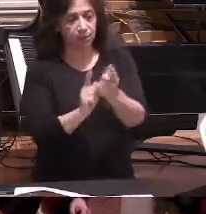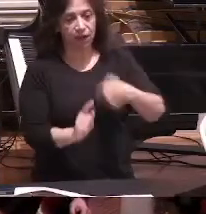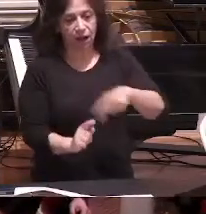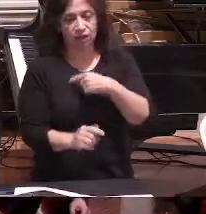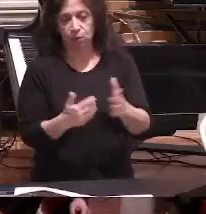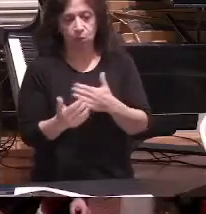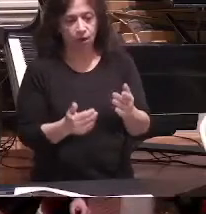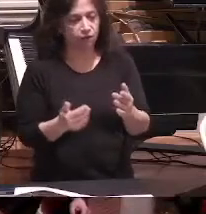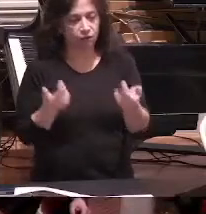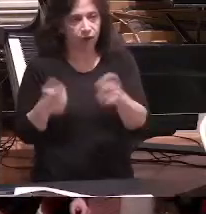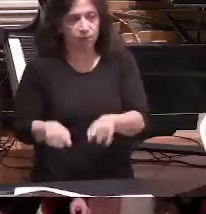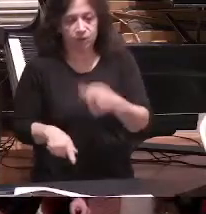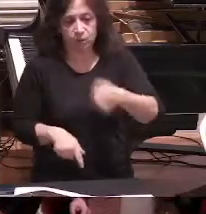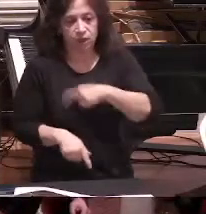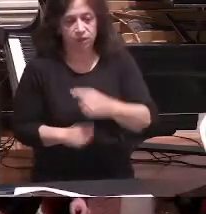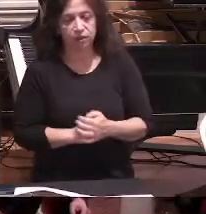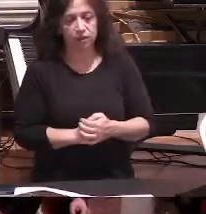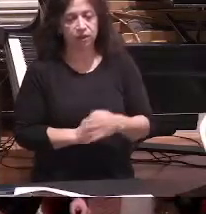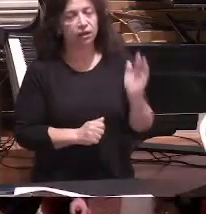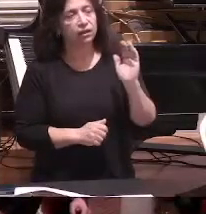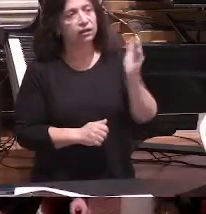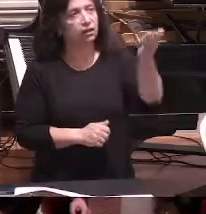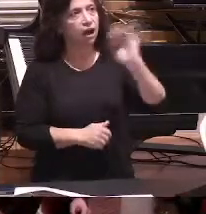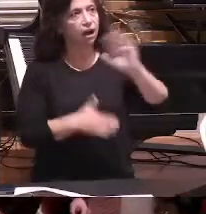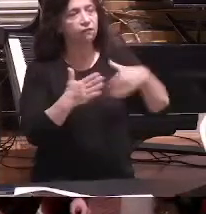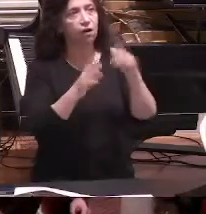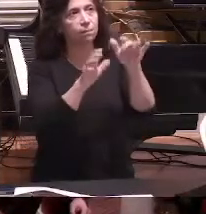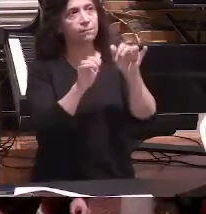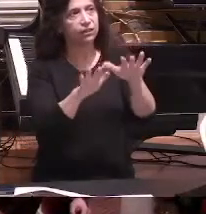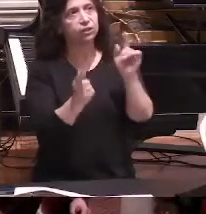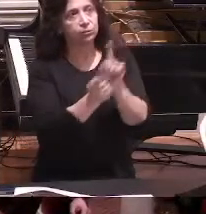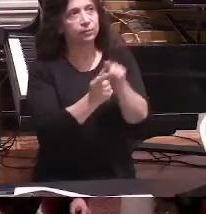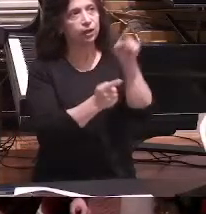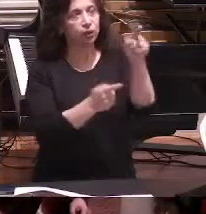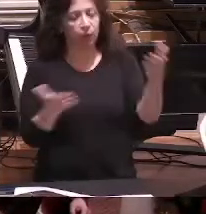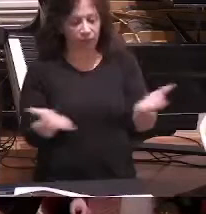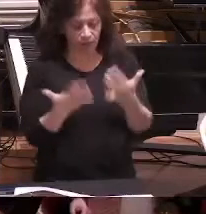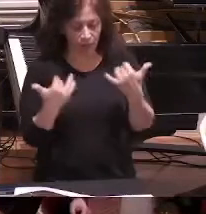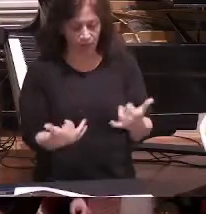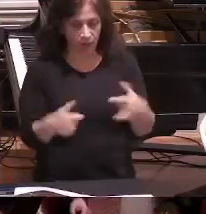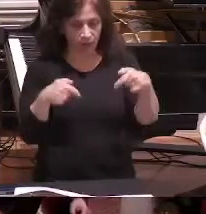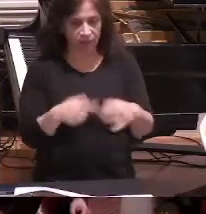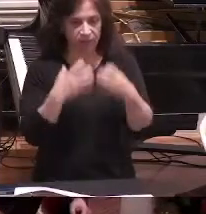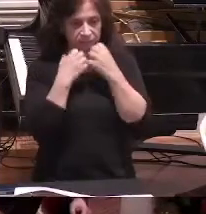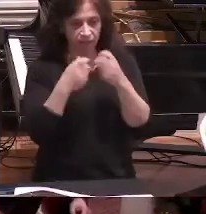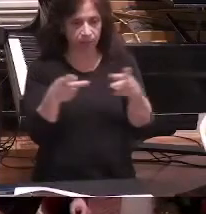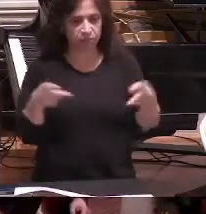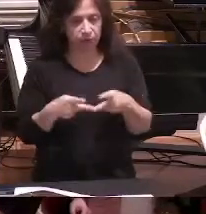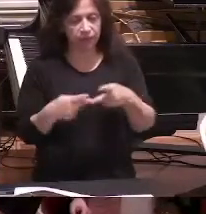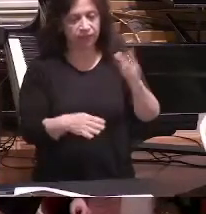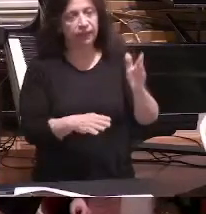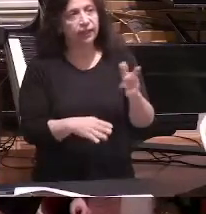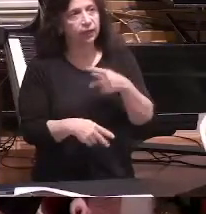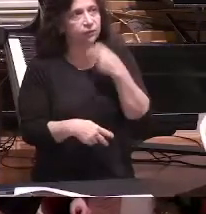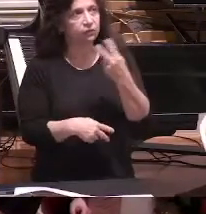are. God of all mysteries, we meet you here and now in this sacred space, and we raise our voices together